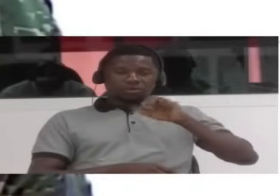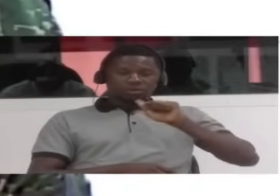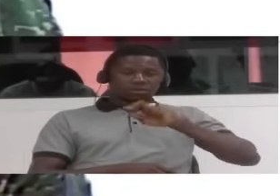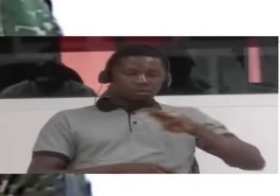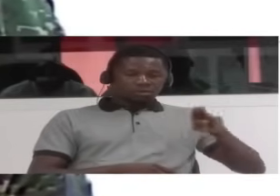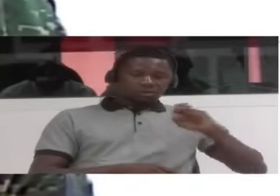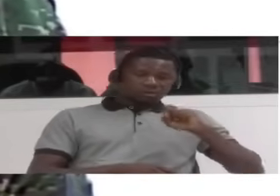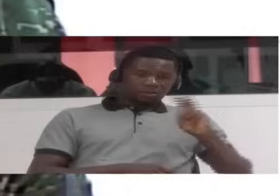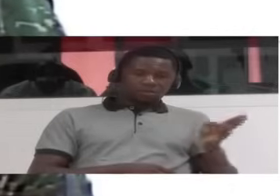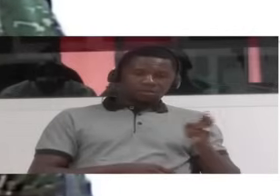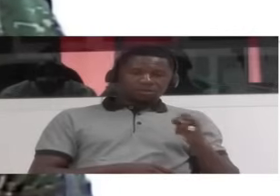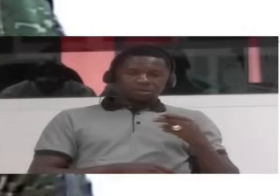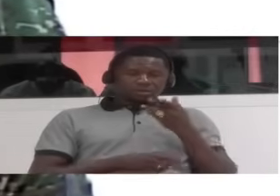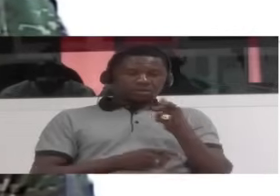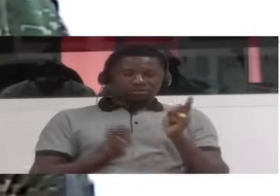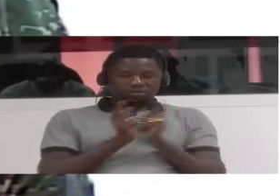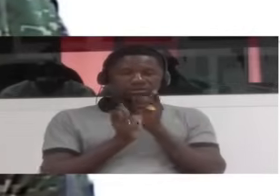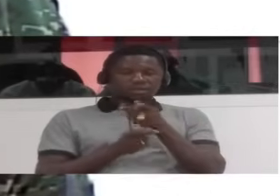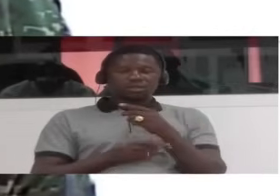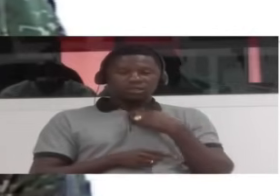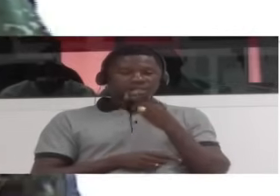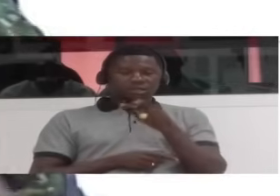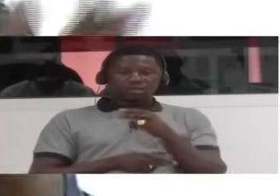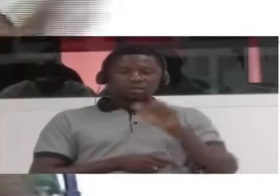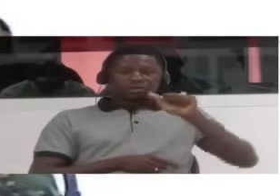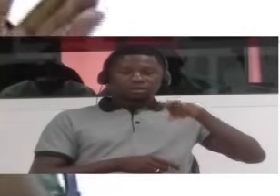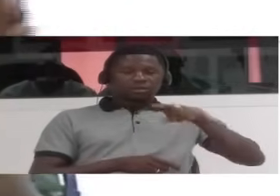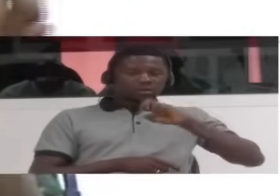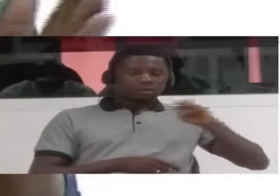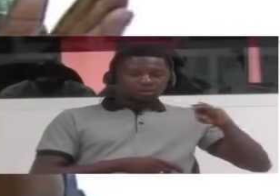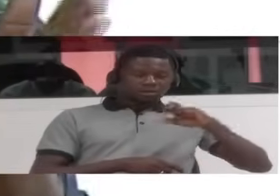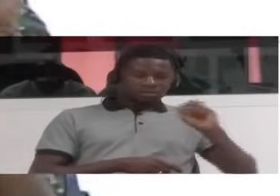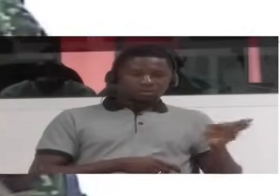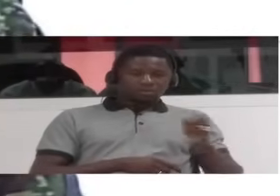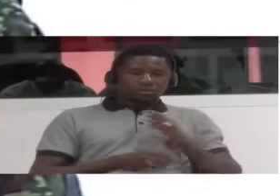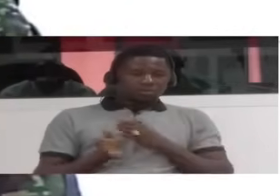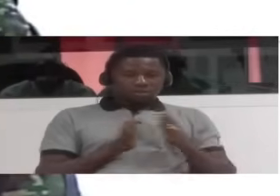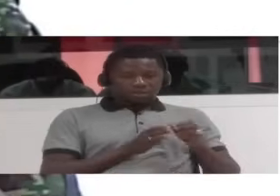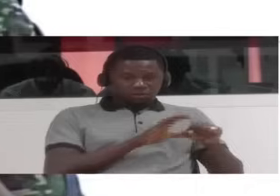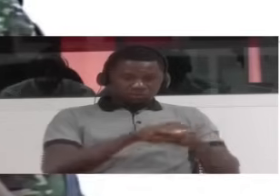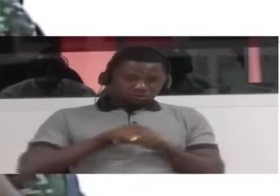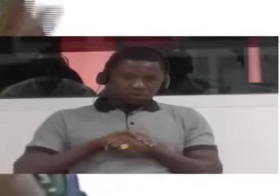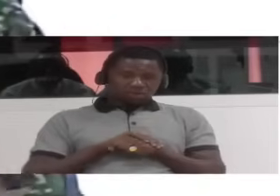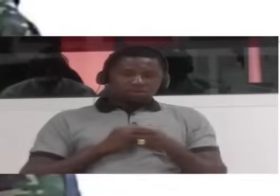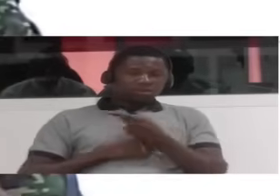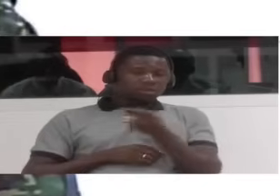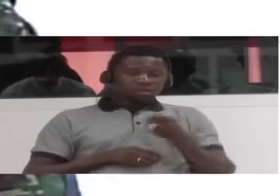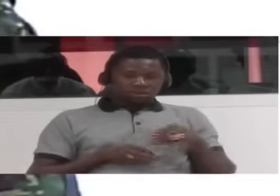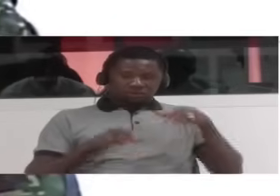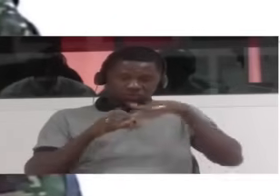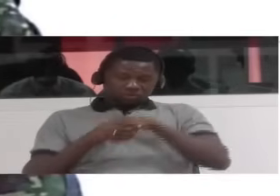According to him, he said Almamo Mane was planning a coup d'etat. So they joined. He